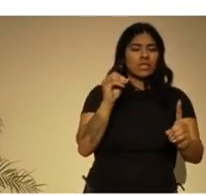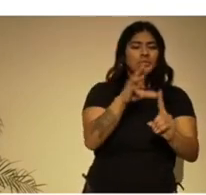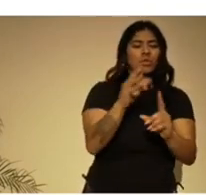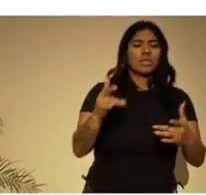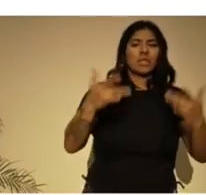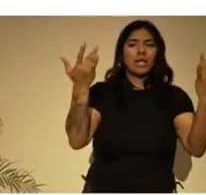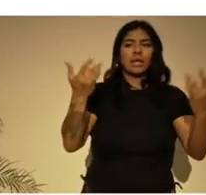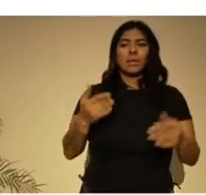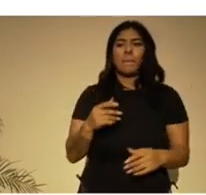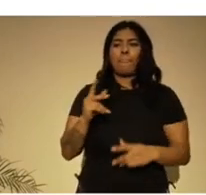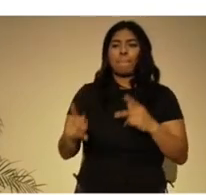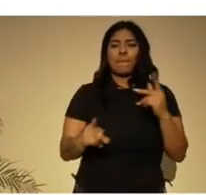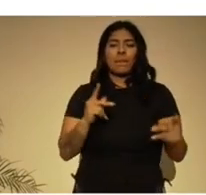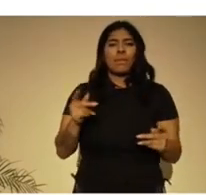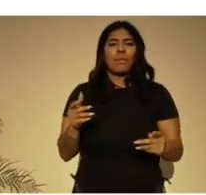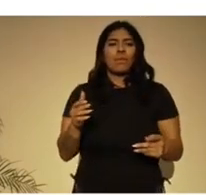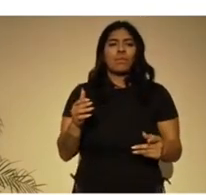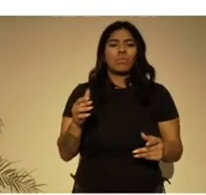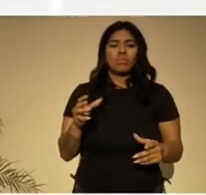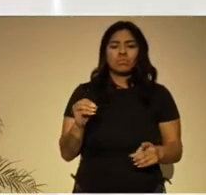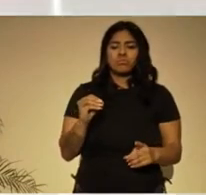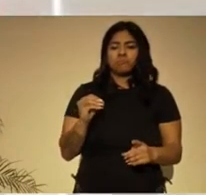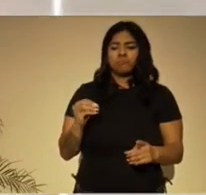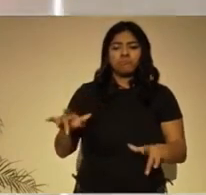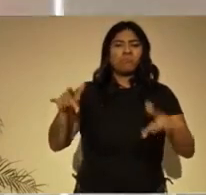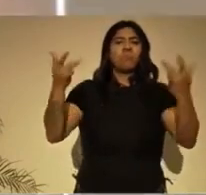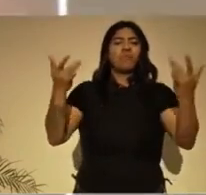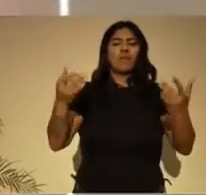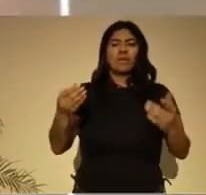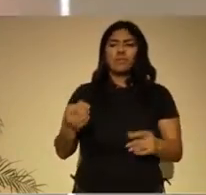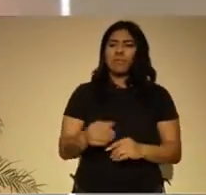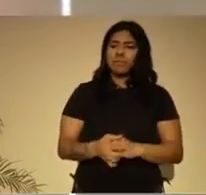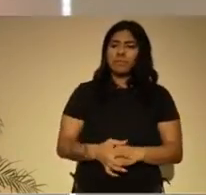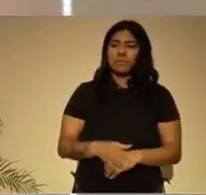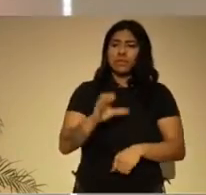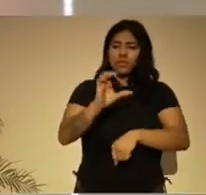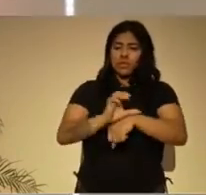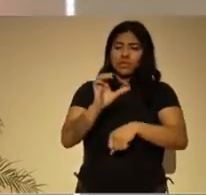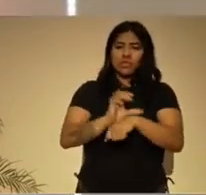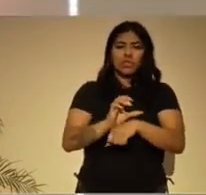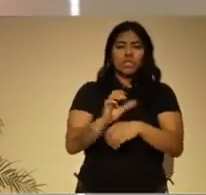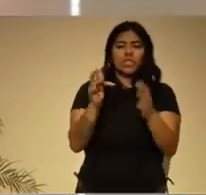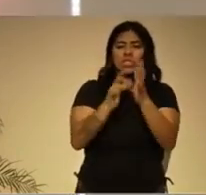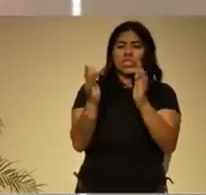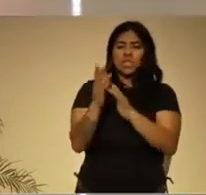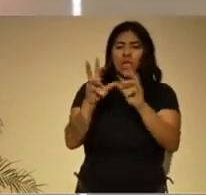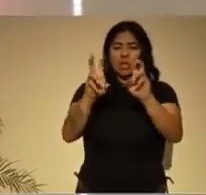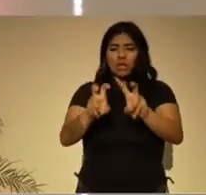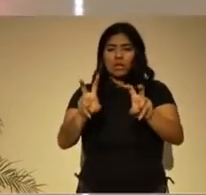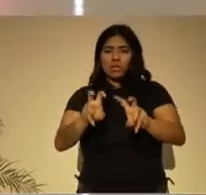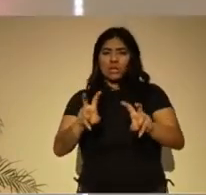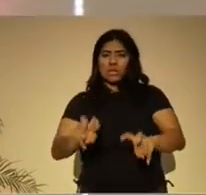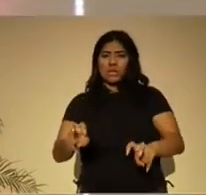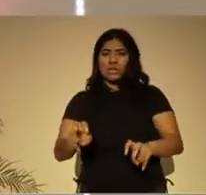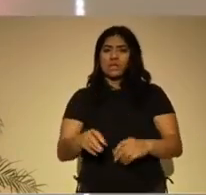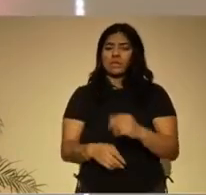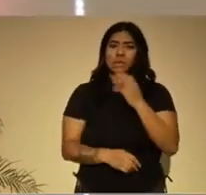out all the dark secrets inside of us and he will bring them to light. Churches, Jesus